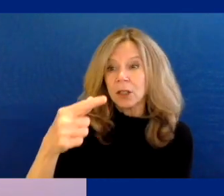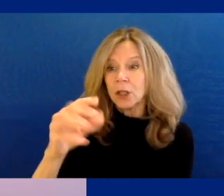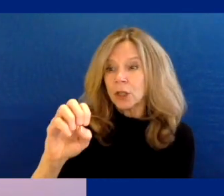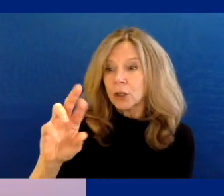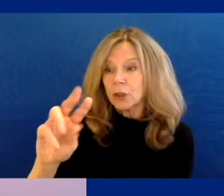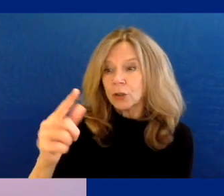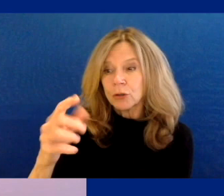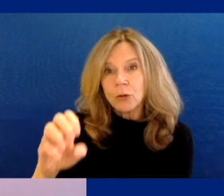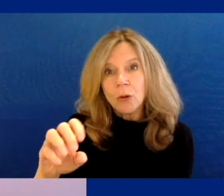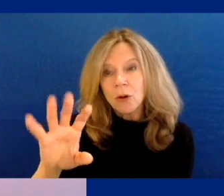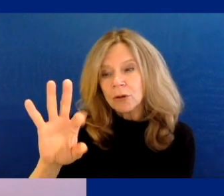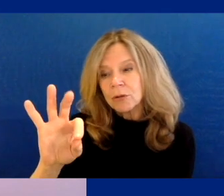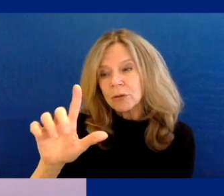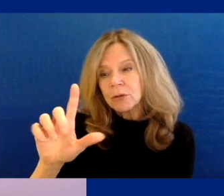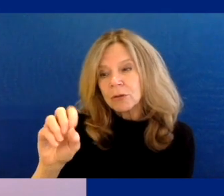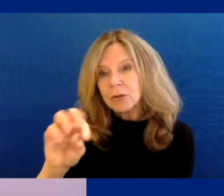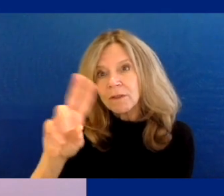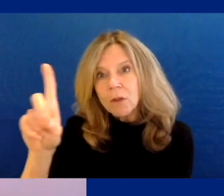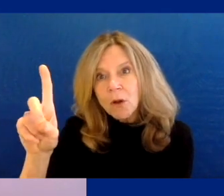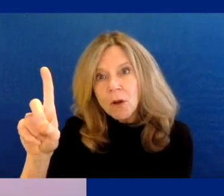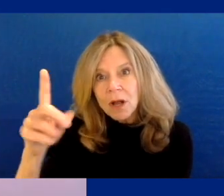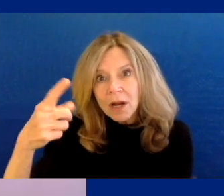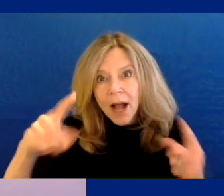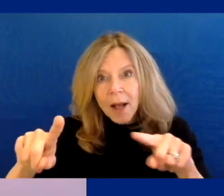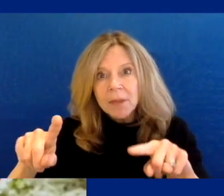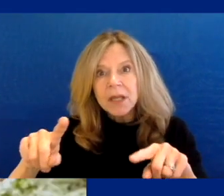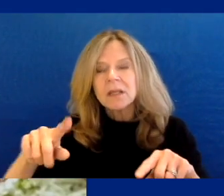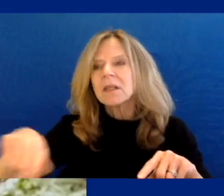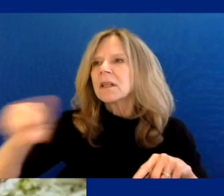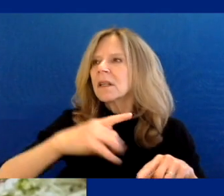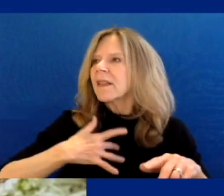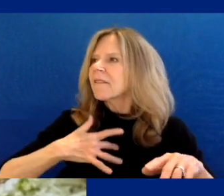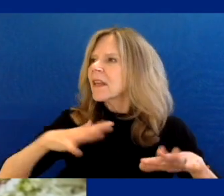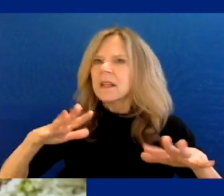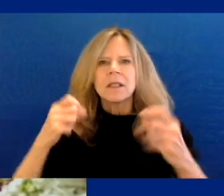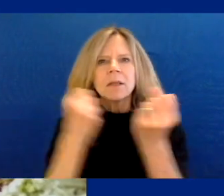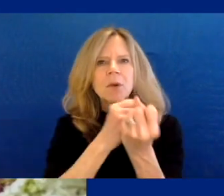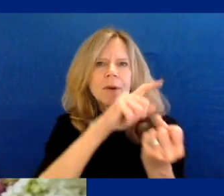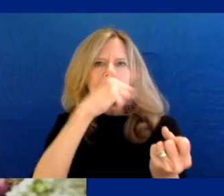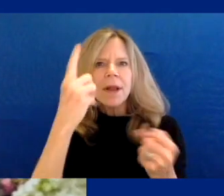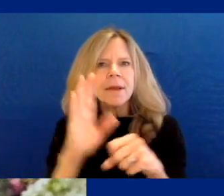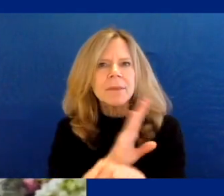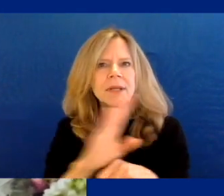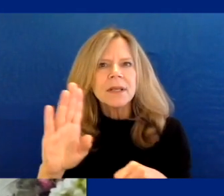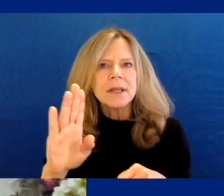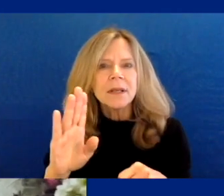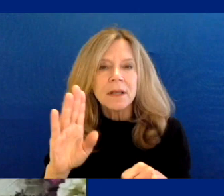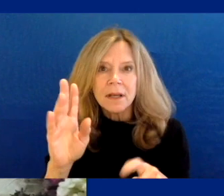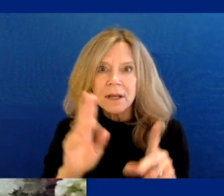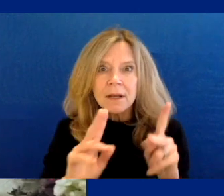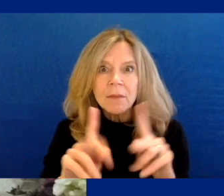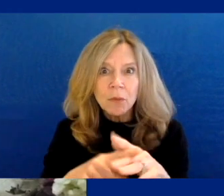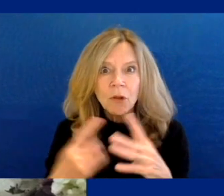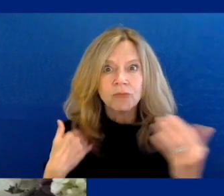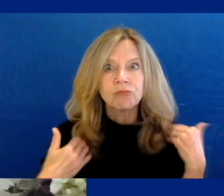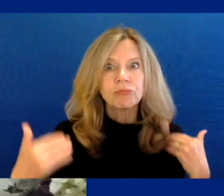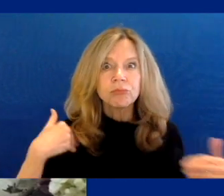situation happened and the whole, support Black business, I was getting hit with a lot of business. It was